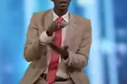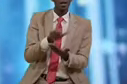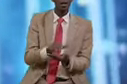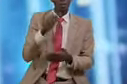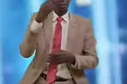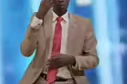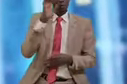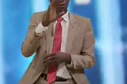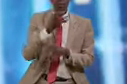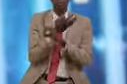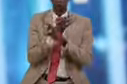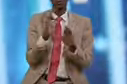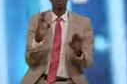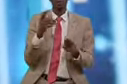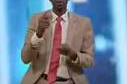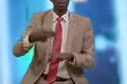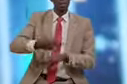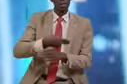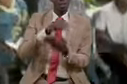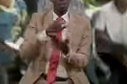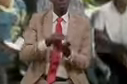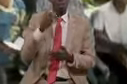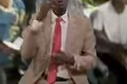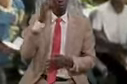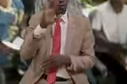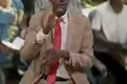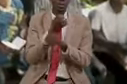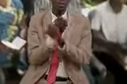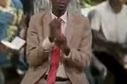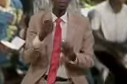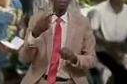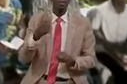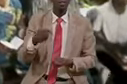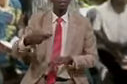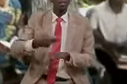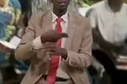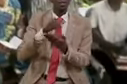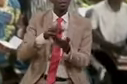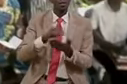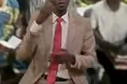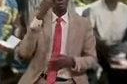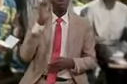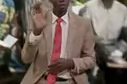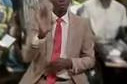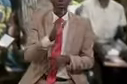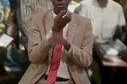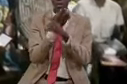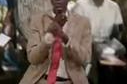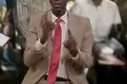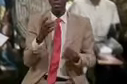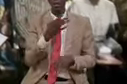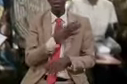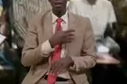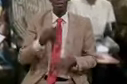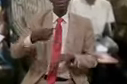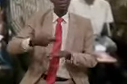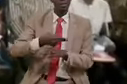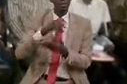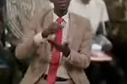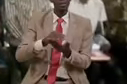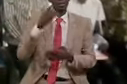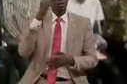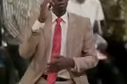freedom, the lamb for your salvation, the lamb for your deliverance, and the lamb for your